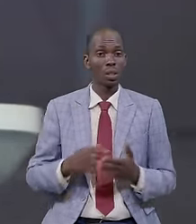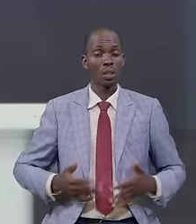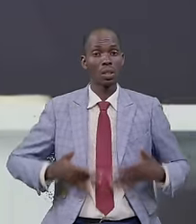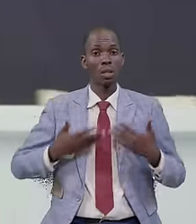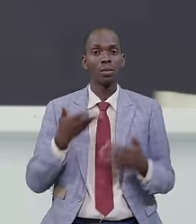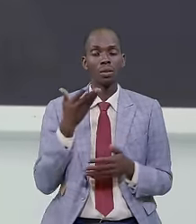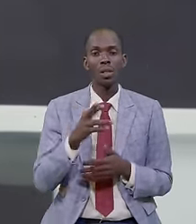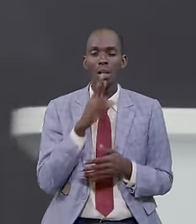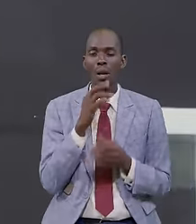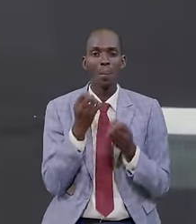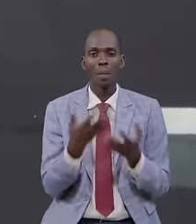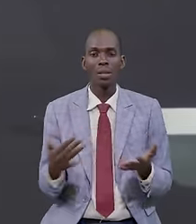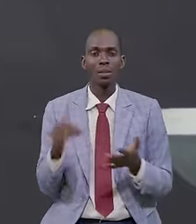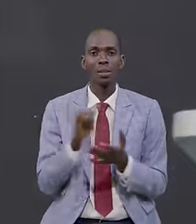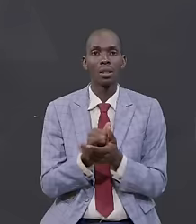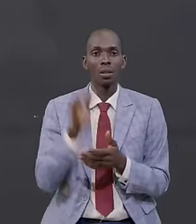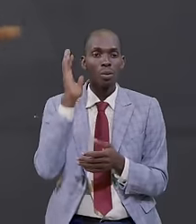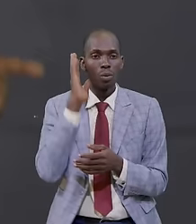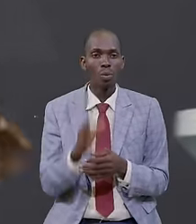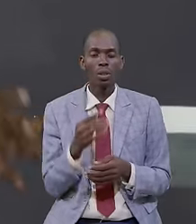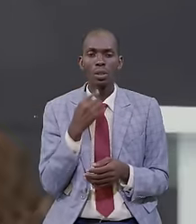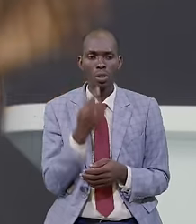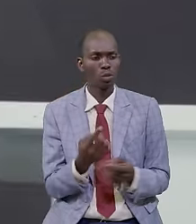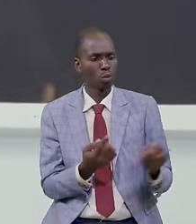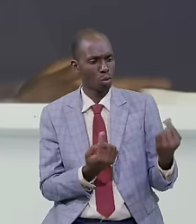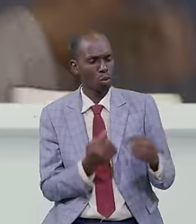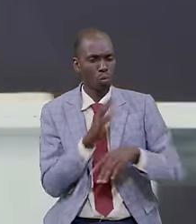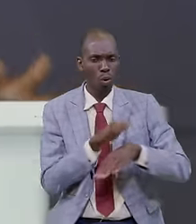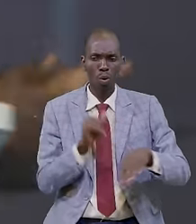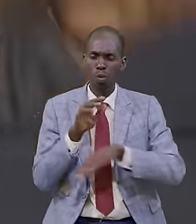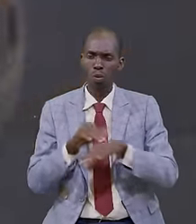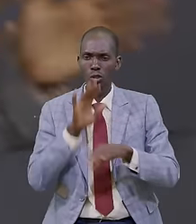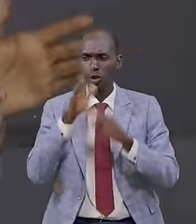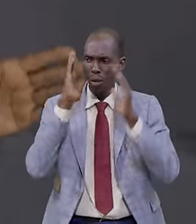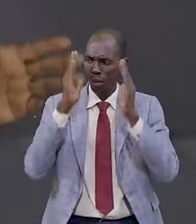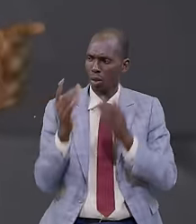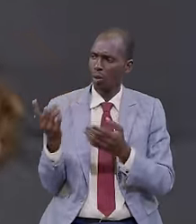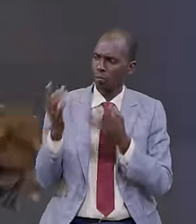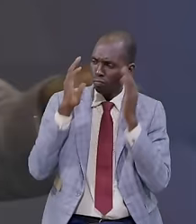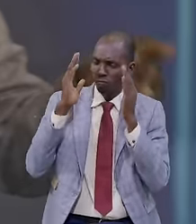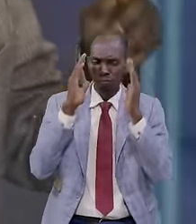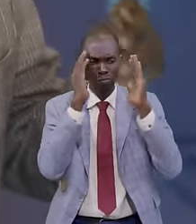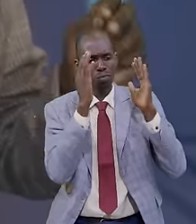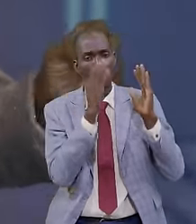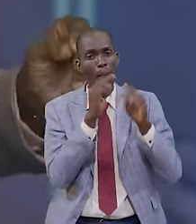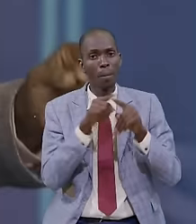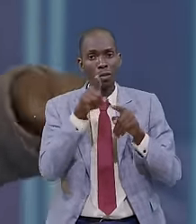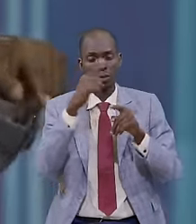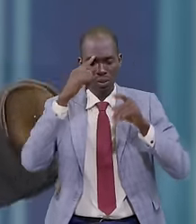beckon you, that will say, come here, come here, come here. But you make a choice and you